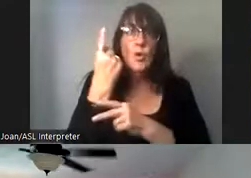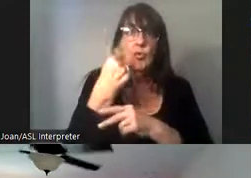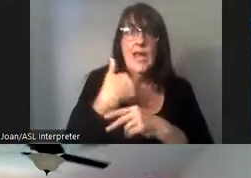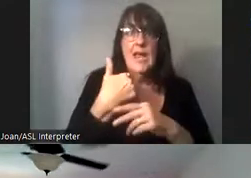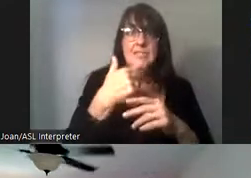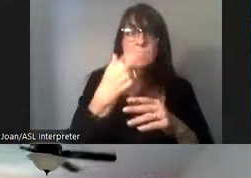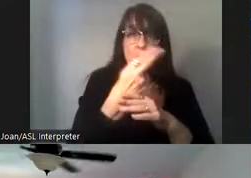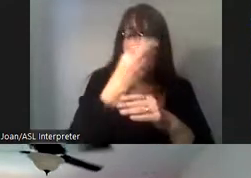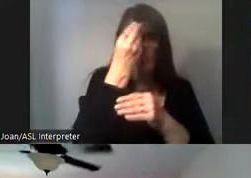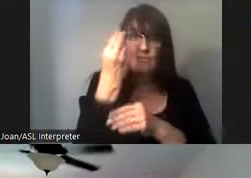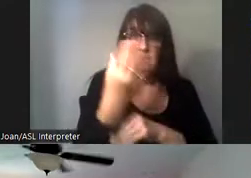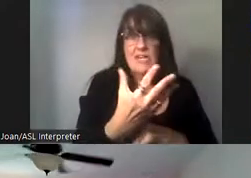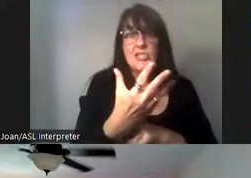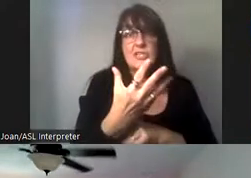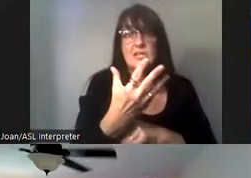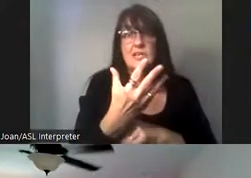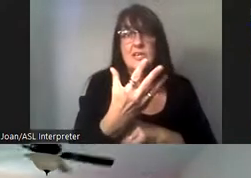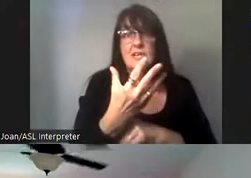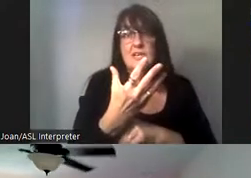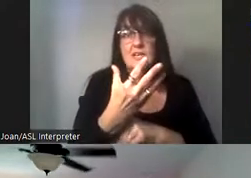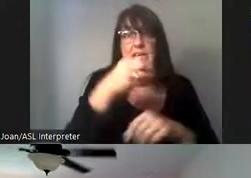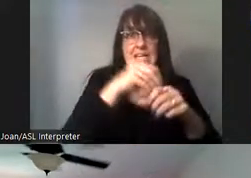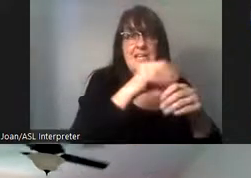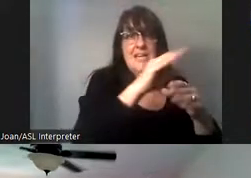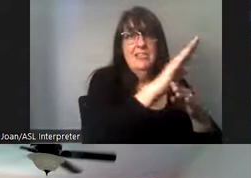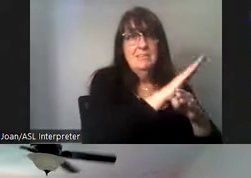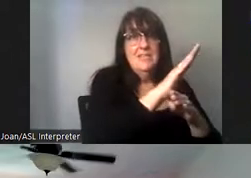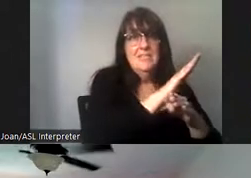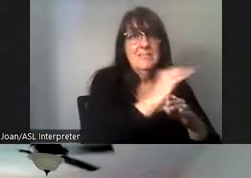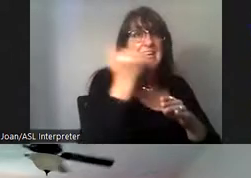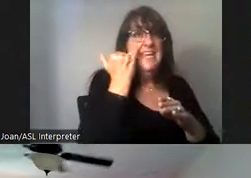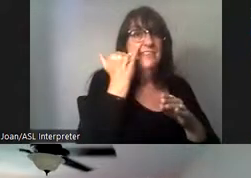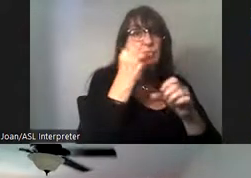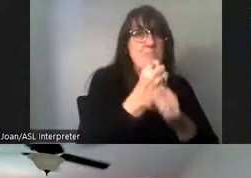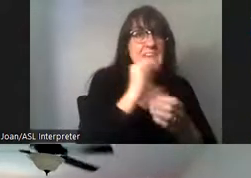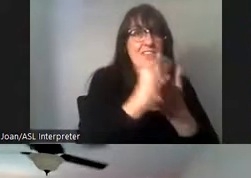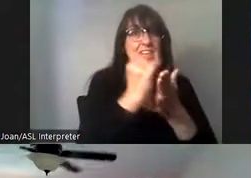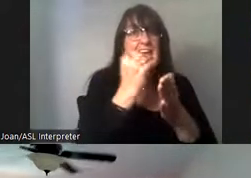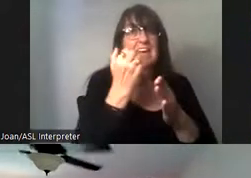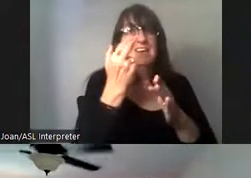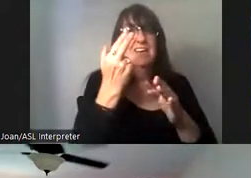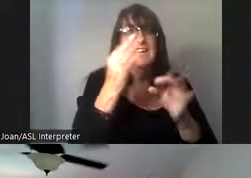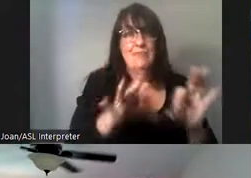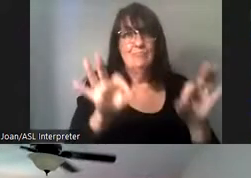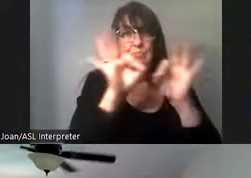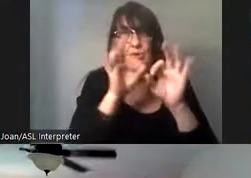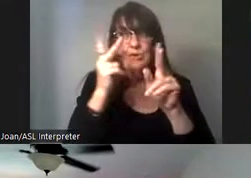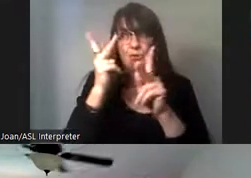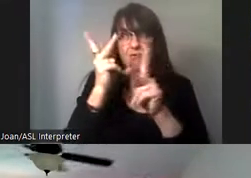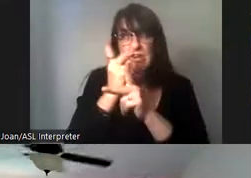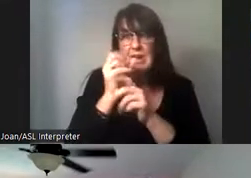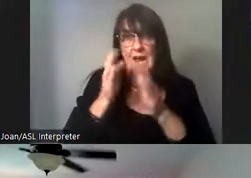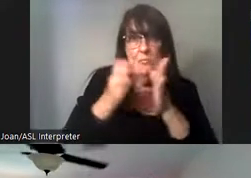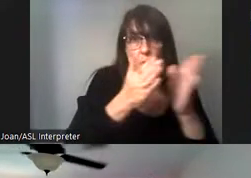useful information if industry feeds it useful information. And so figuring out a pathway or a